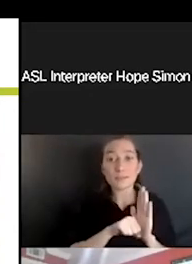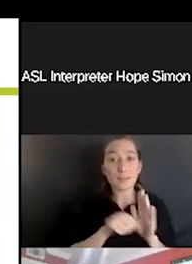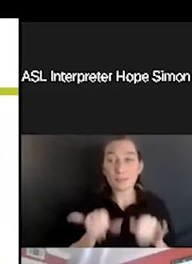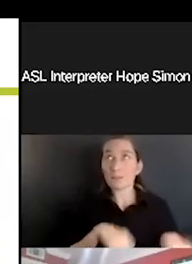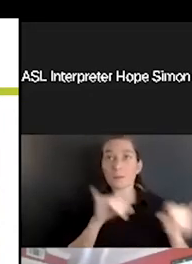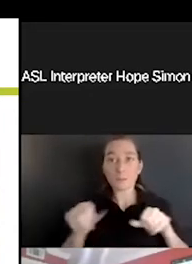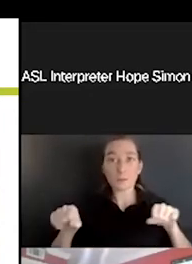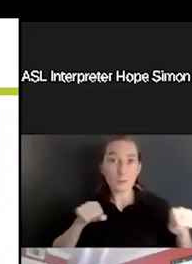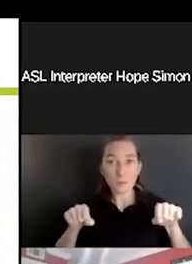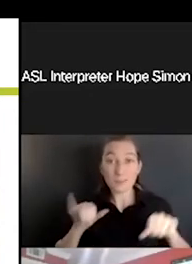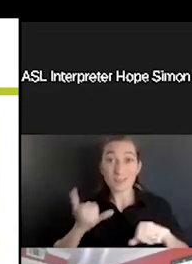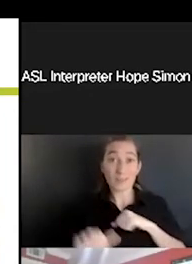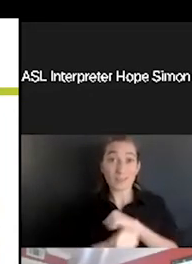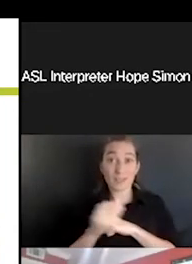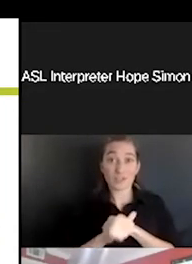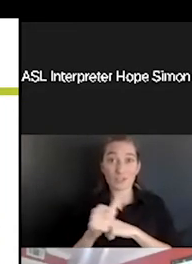is with us every day.